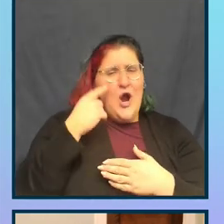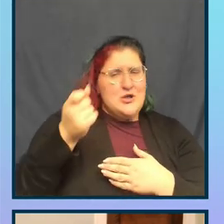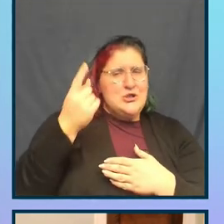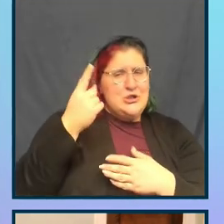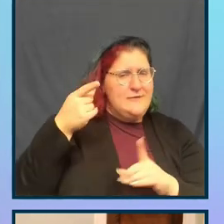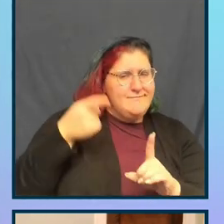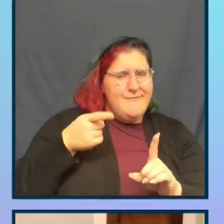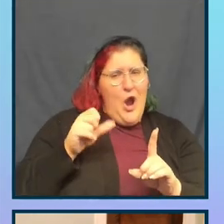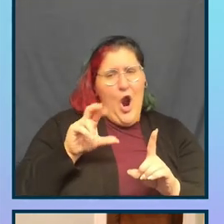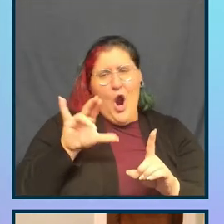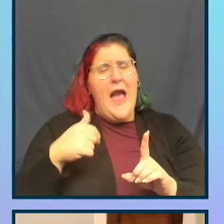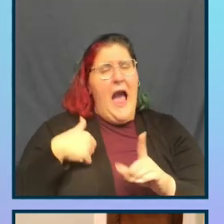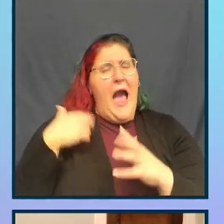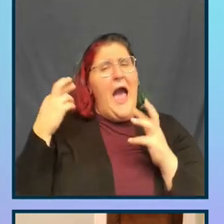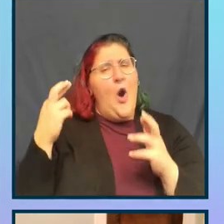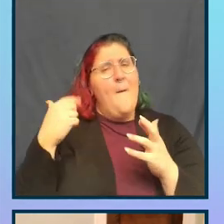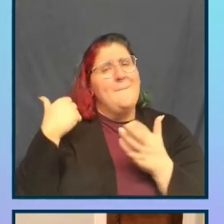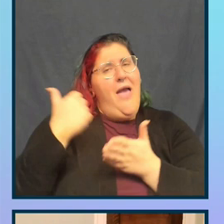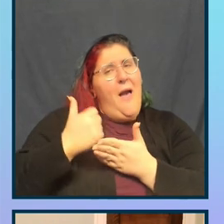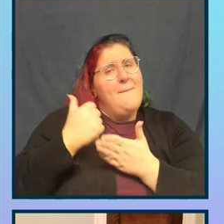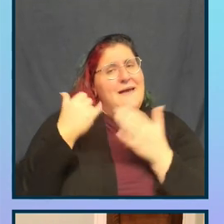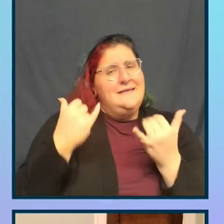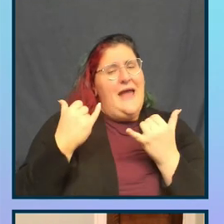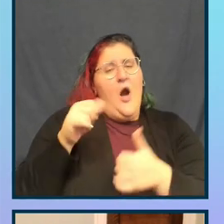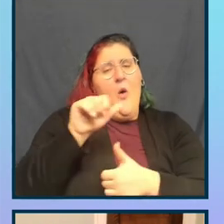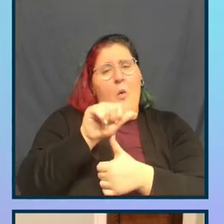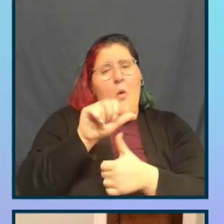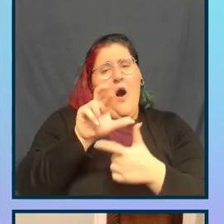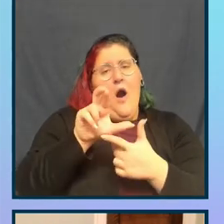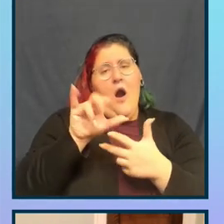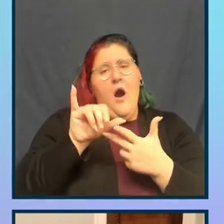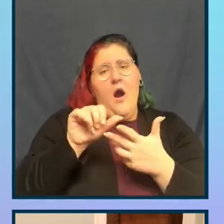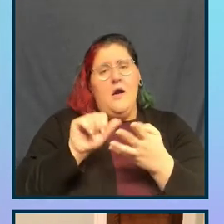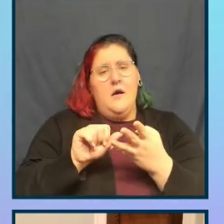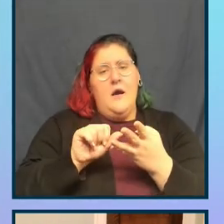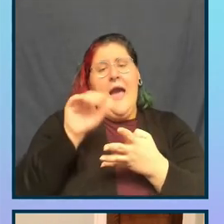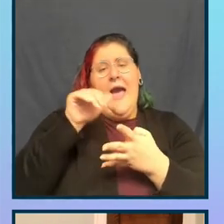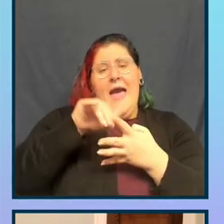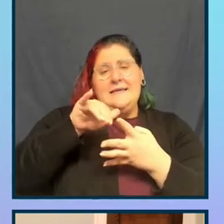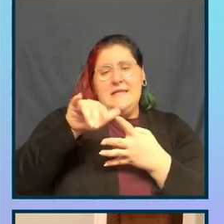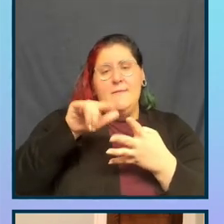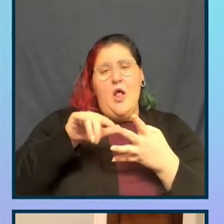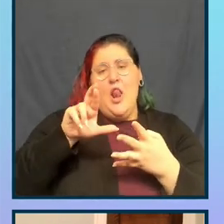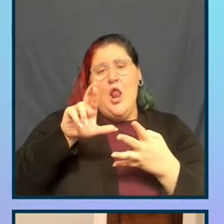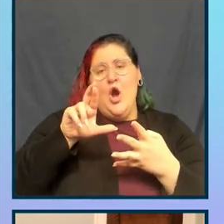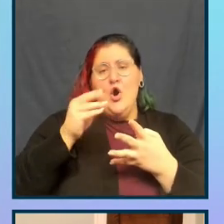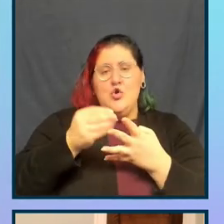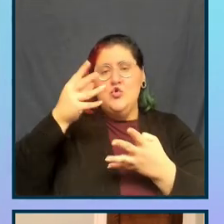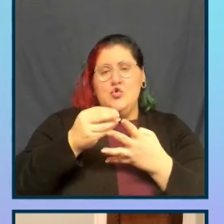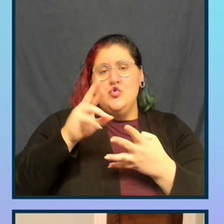helps. So what is ARIA? It stands for Accessible Rich Internet Applications, and ARIA are